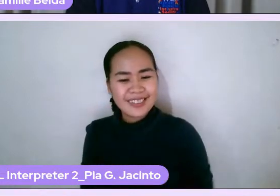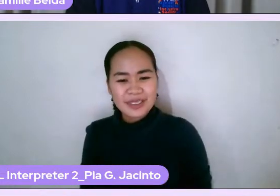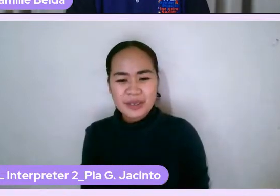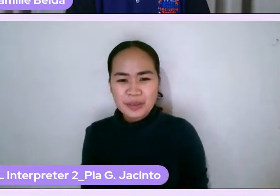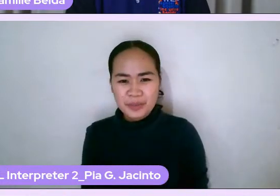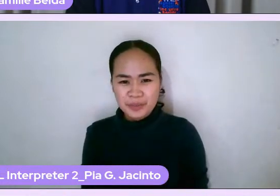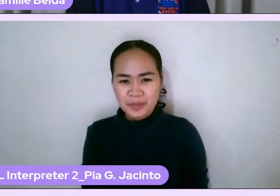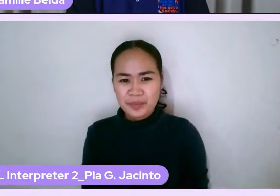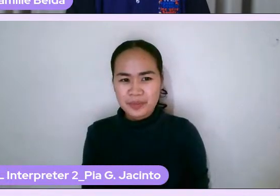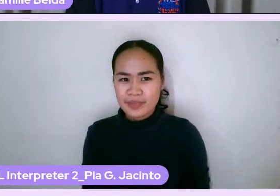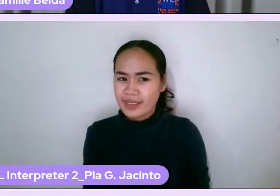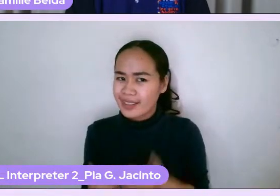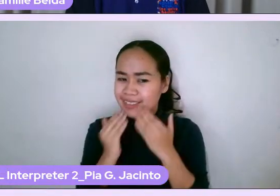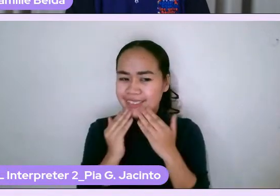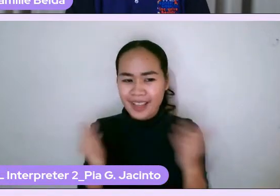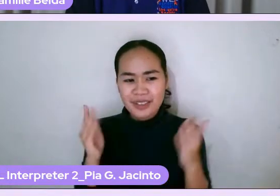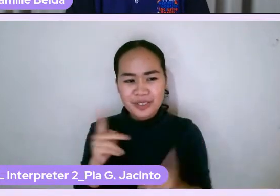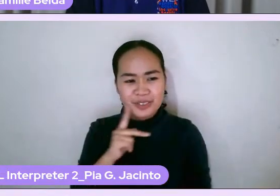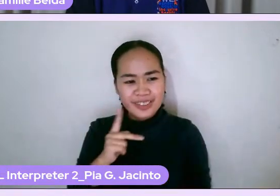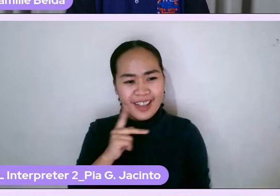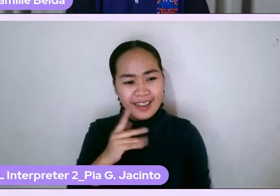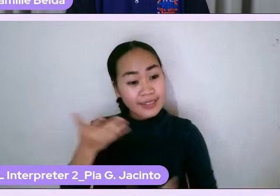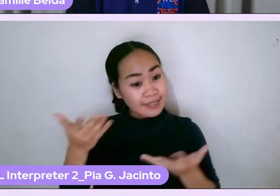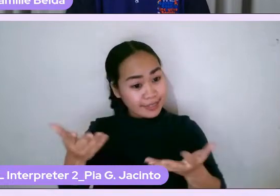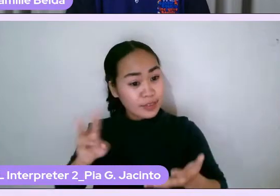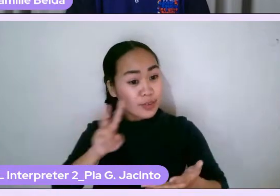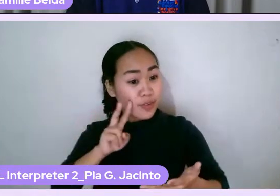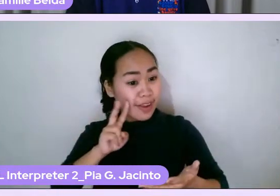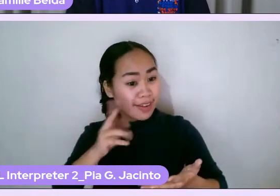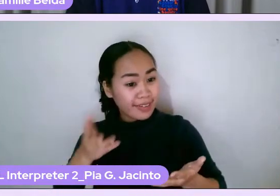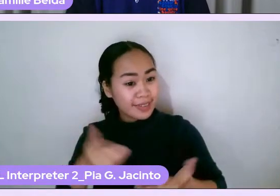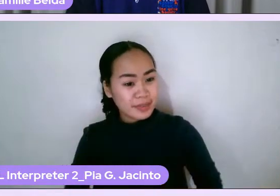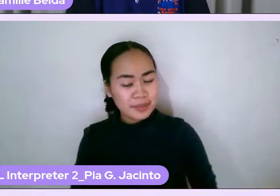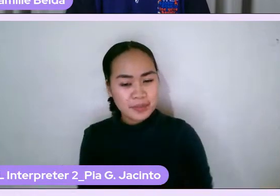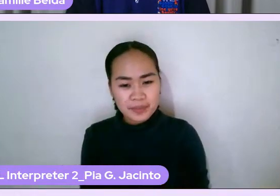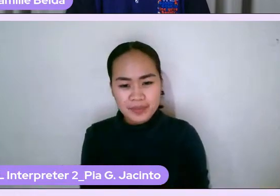Thank you so much, Ms. Kat. Ms. Van.